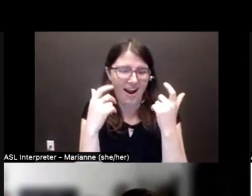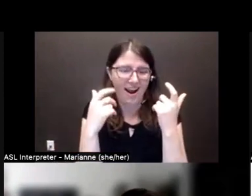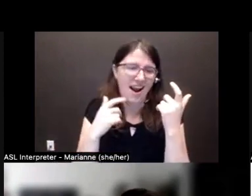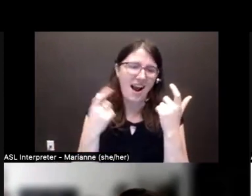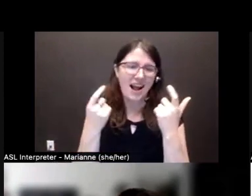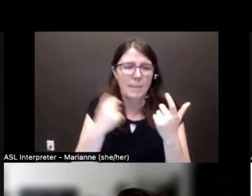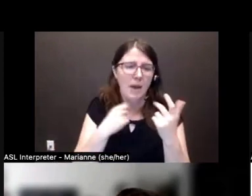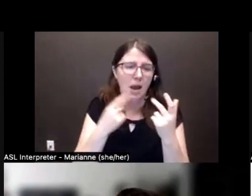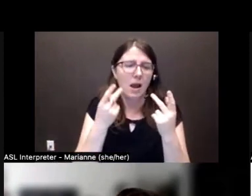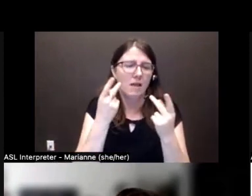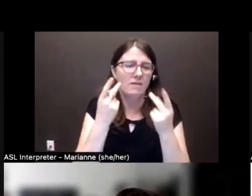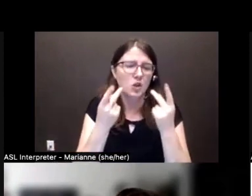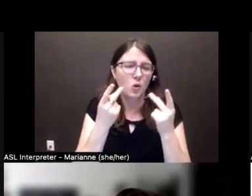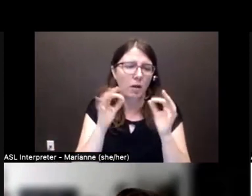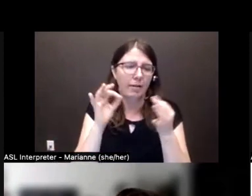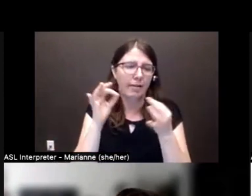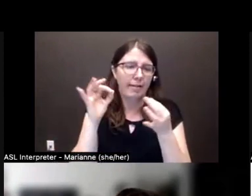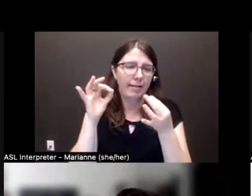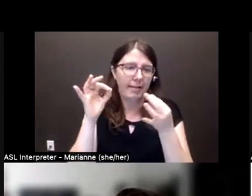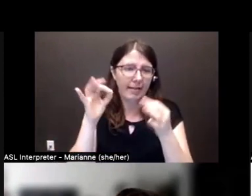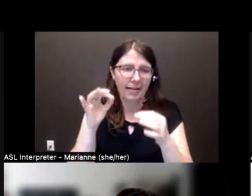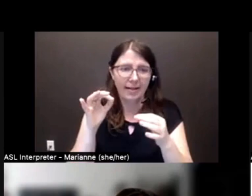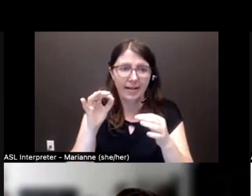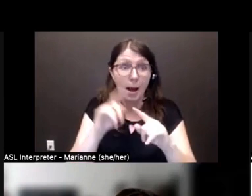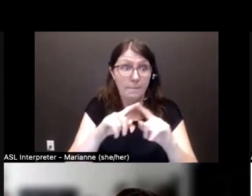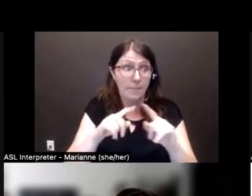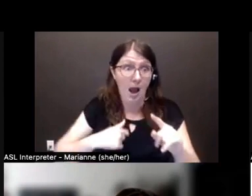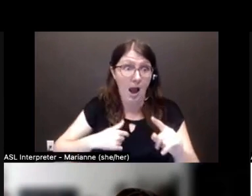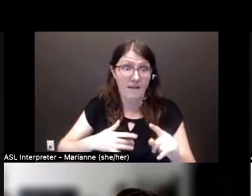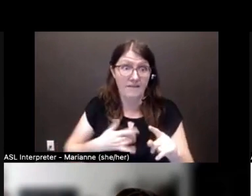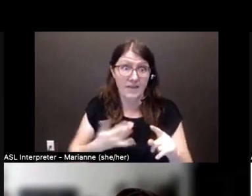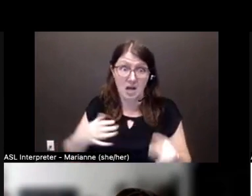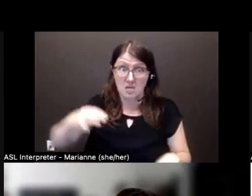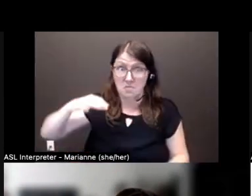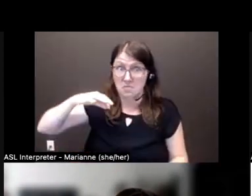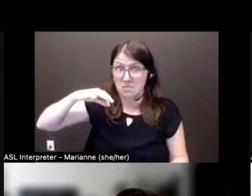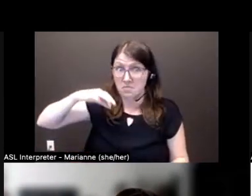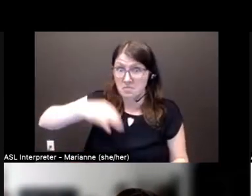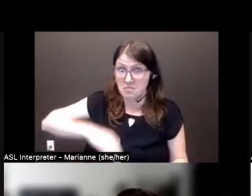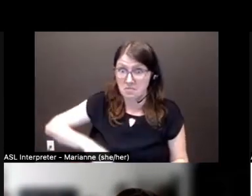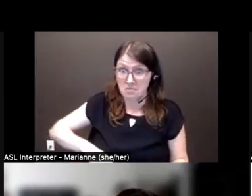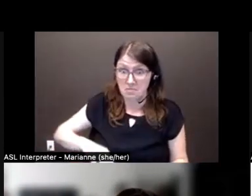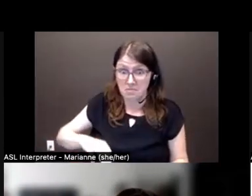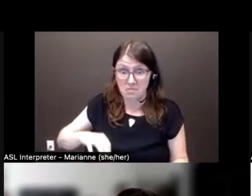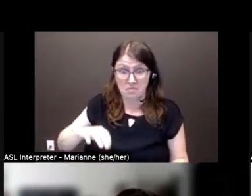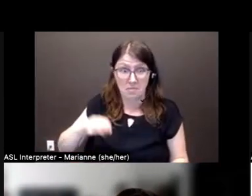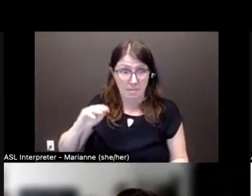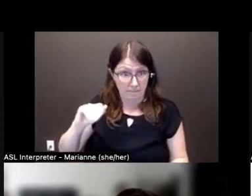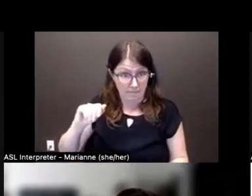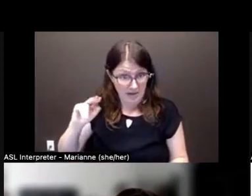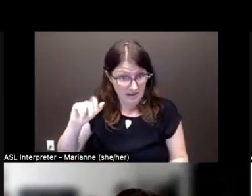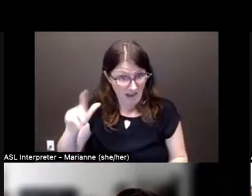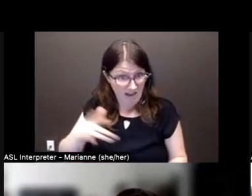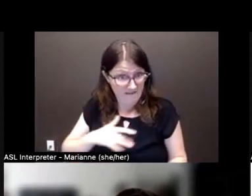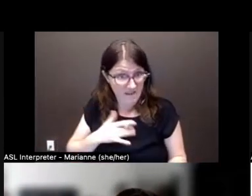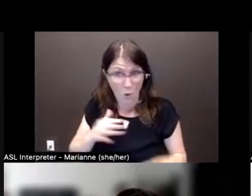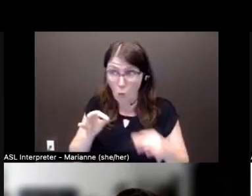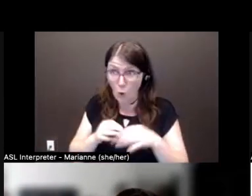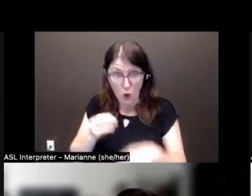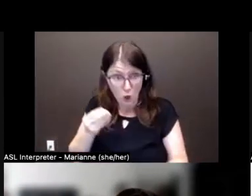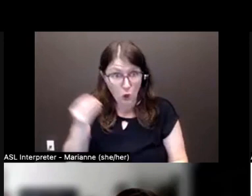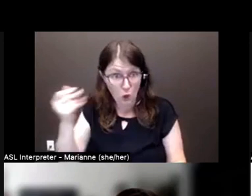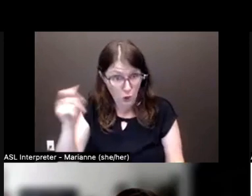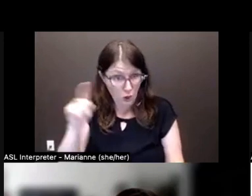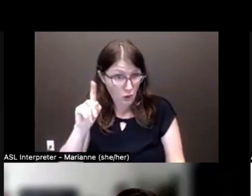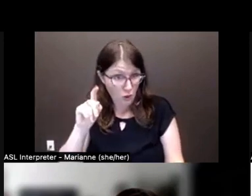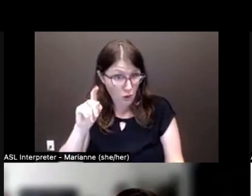Manal tell about the cost. Yeah, so we investigated for not-for-profit